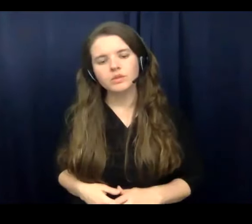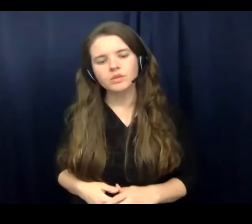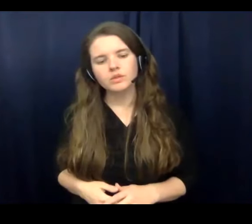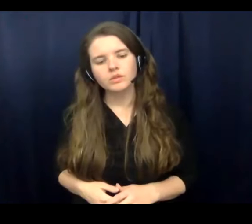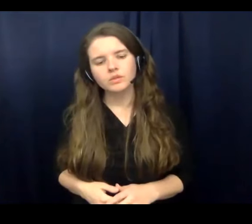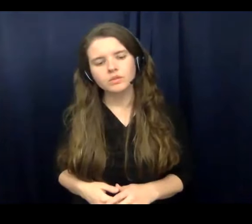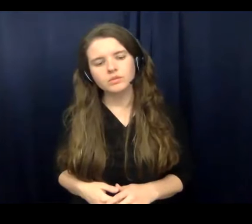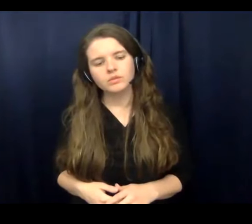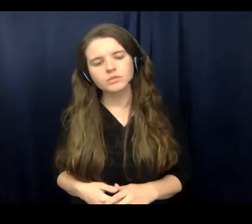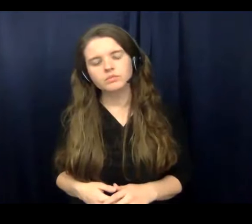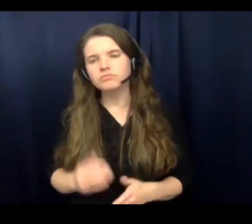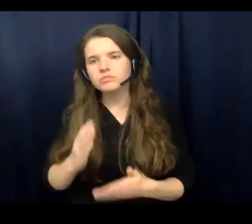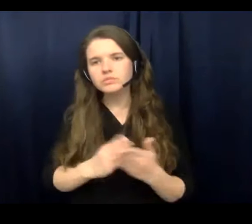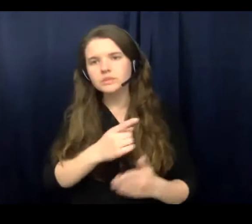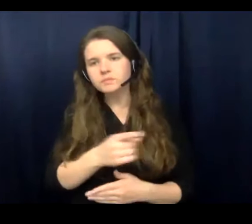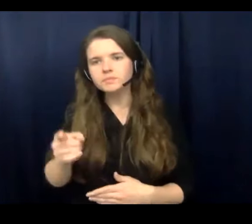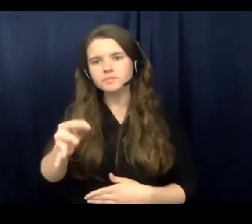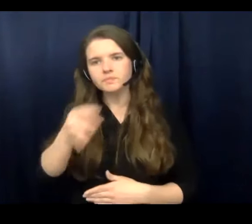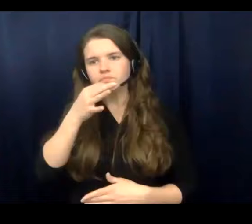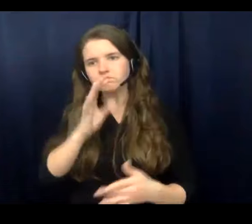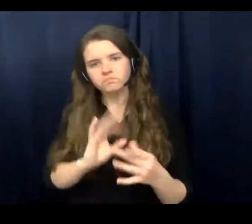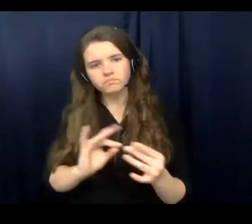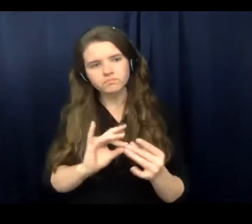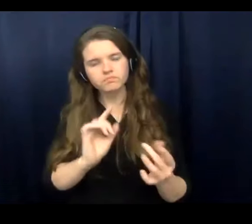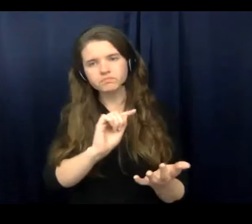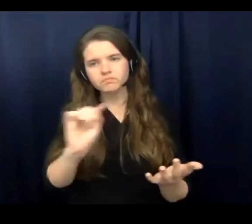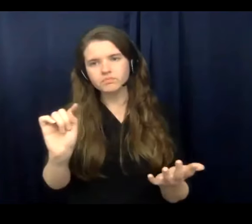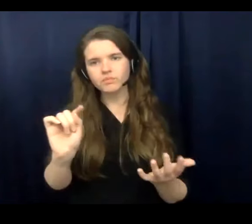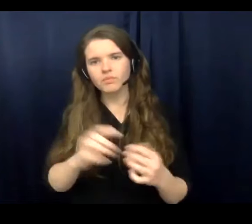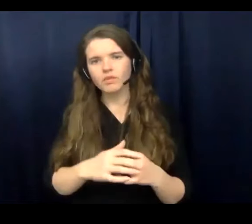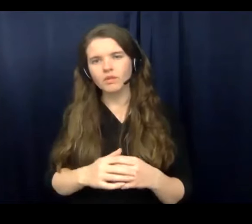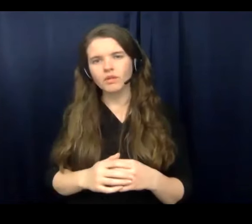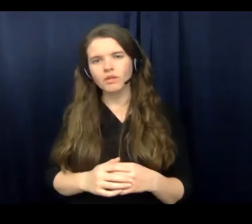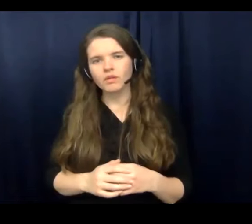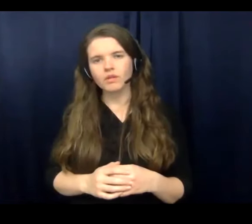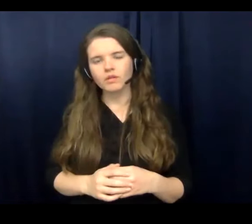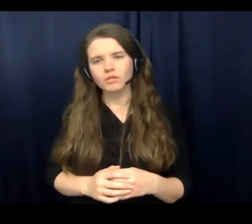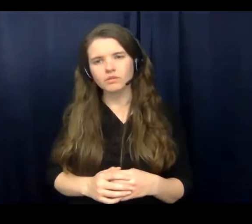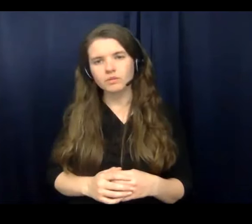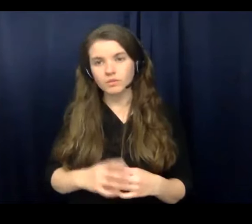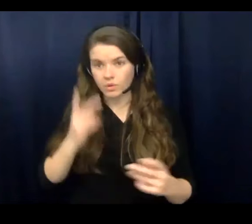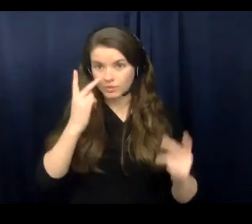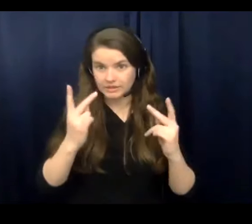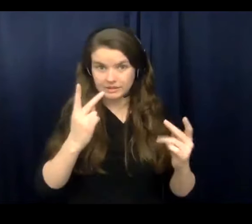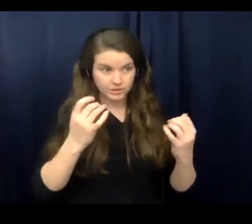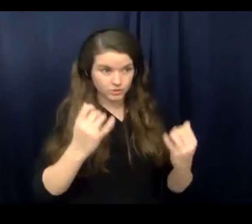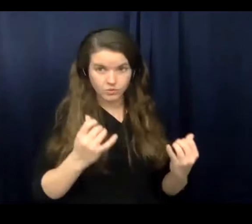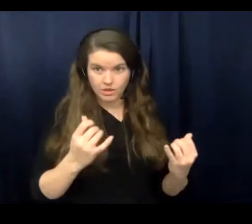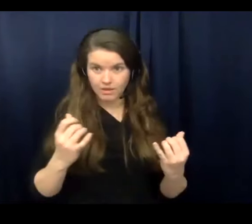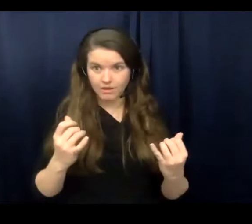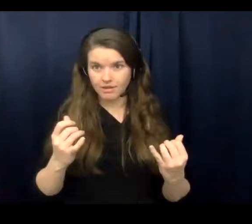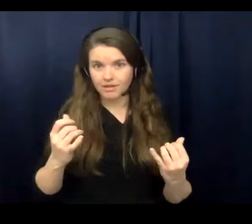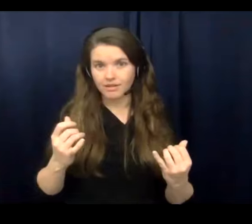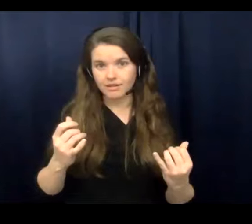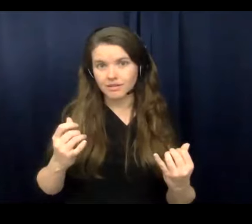the experts that have been talking about it, that the what we see today is a result from